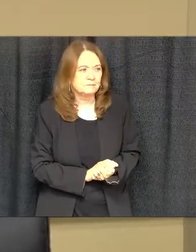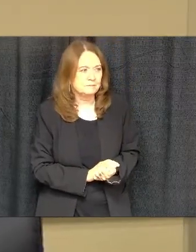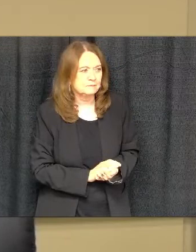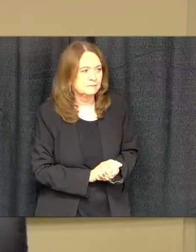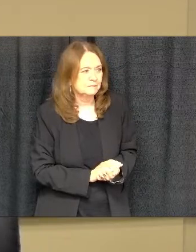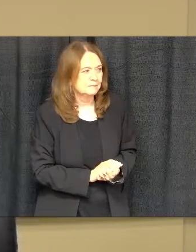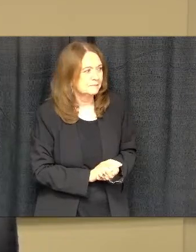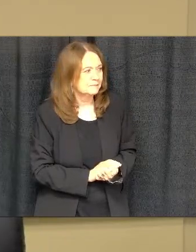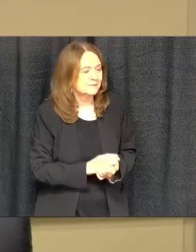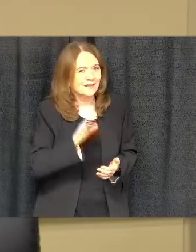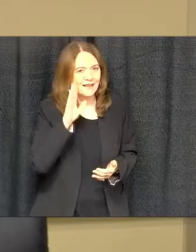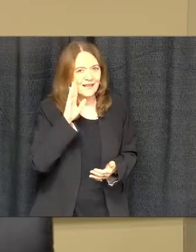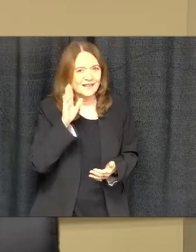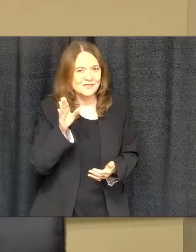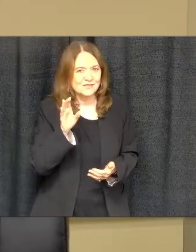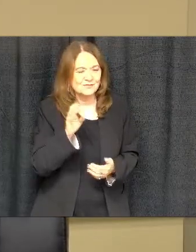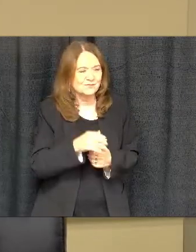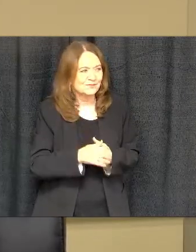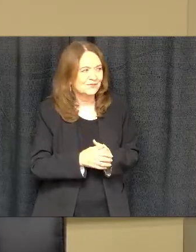Hi.